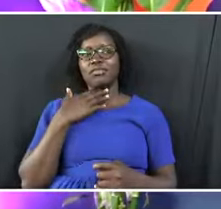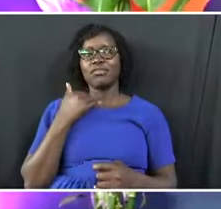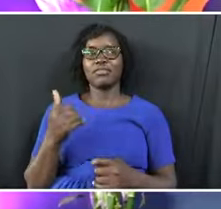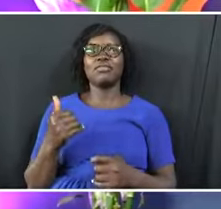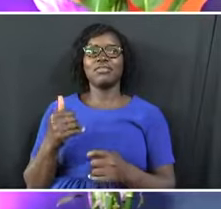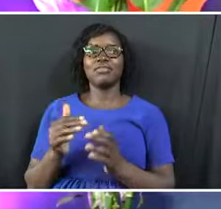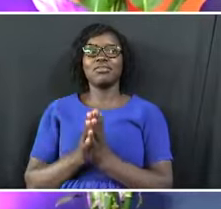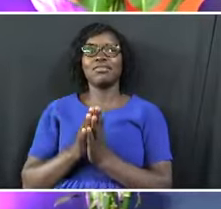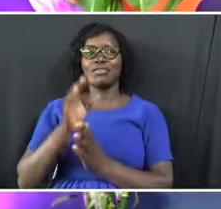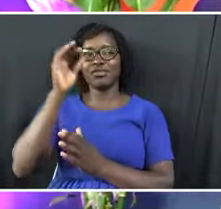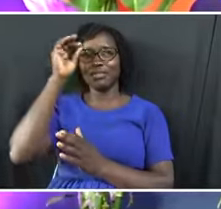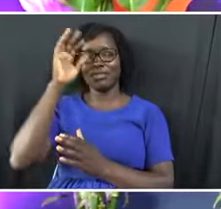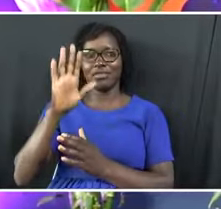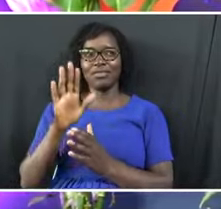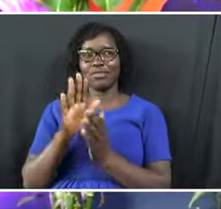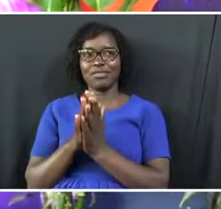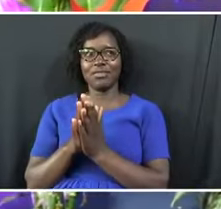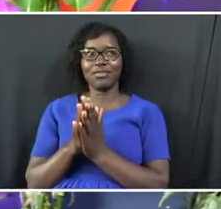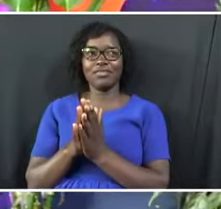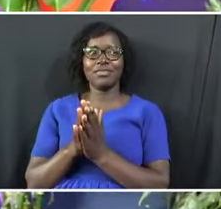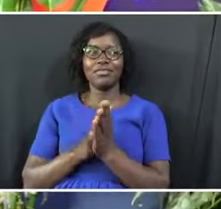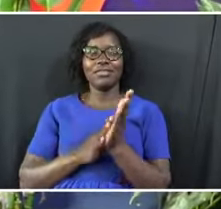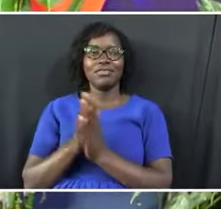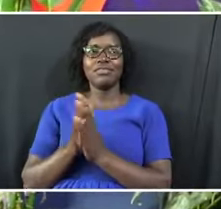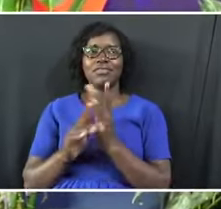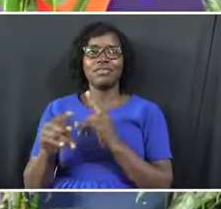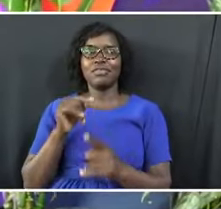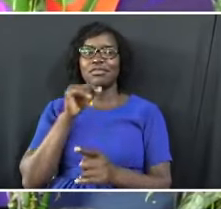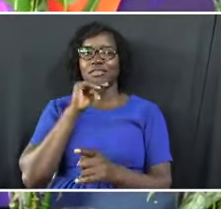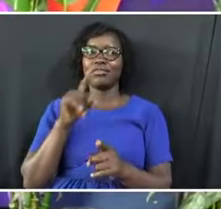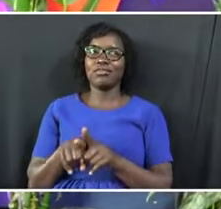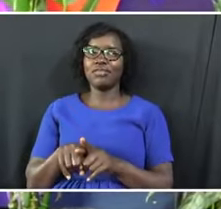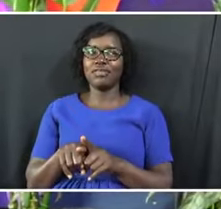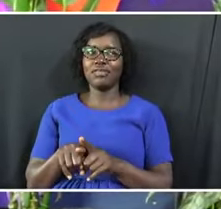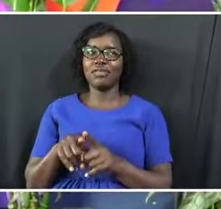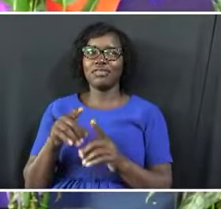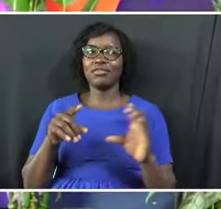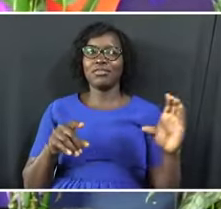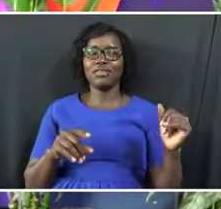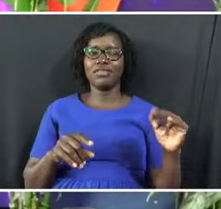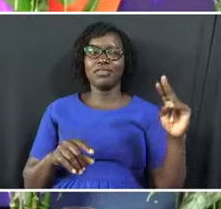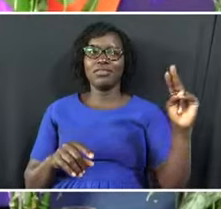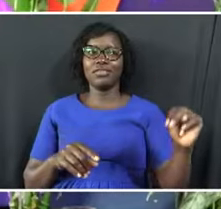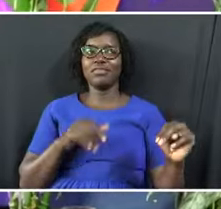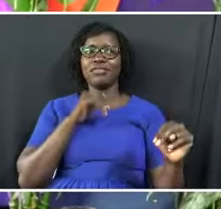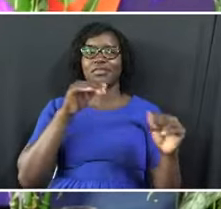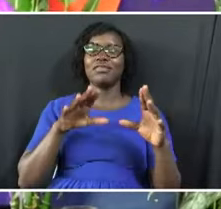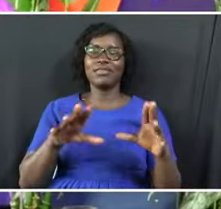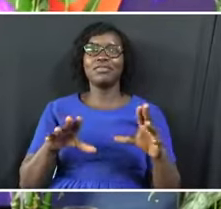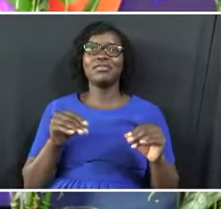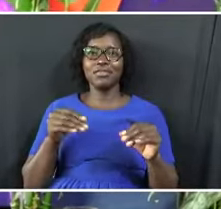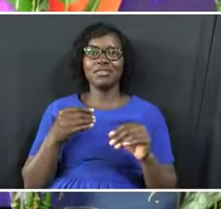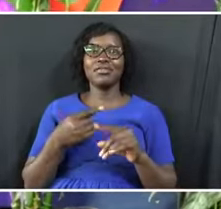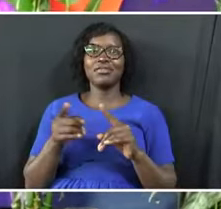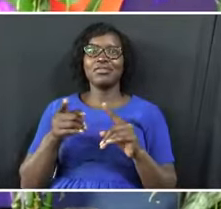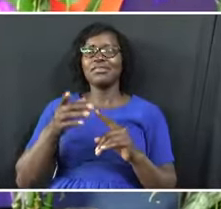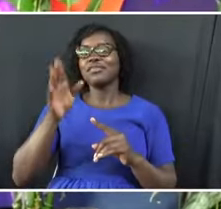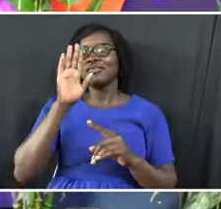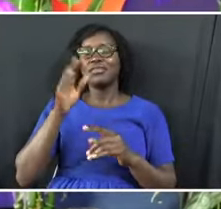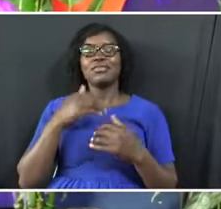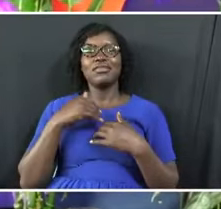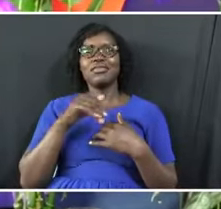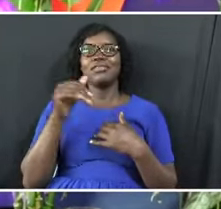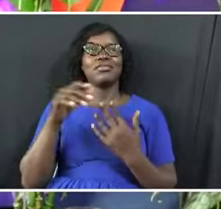rise up. By killing his brother, Cain was not accepted either, but God had